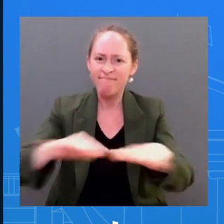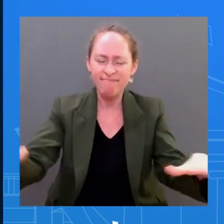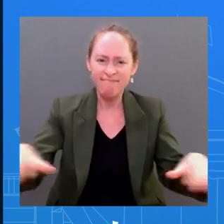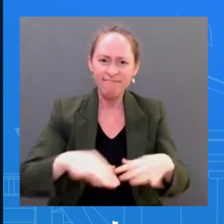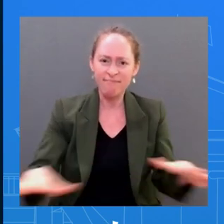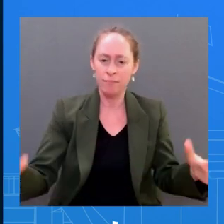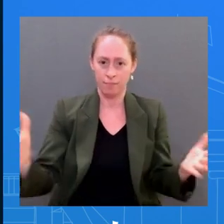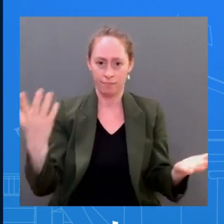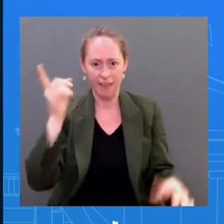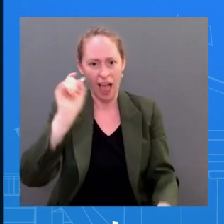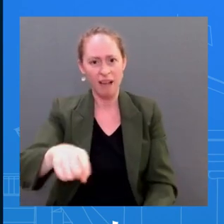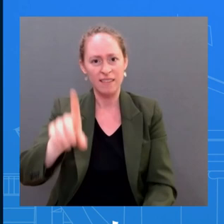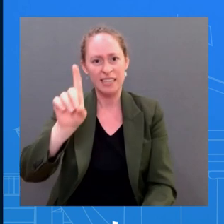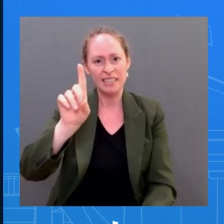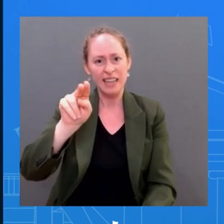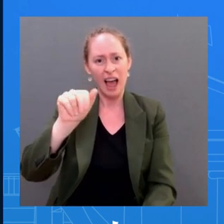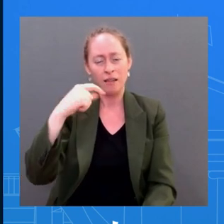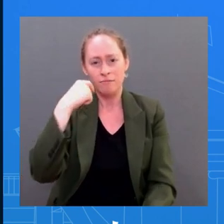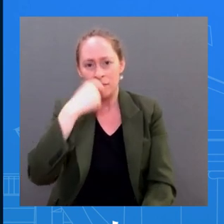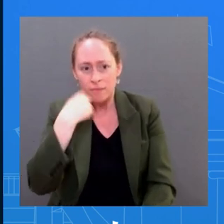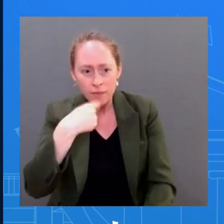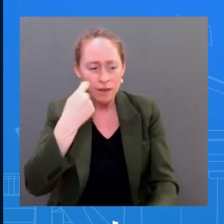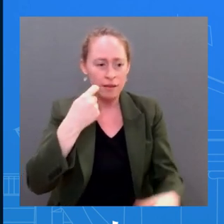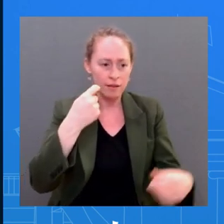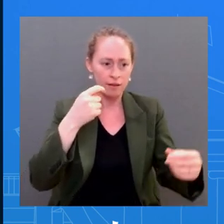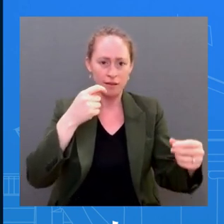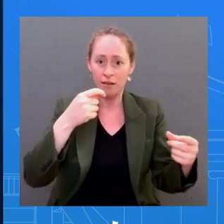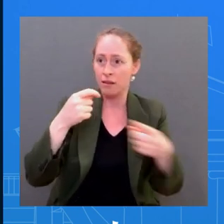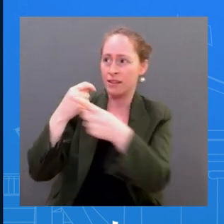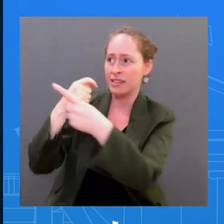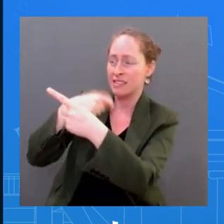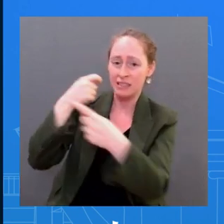Converse could identify them.